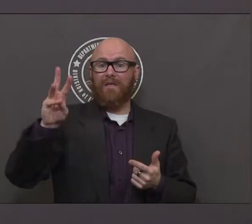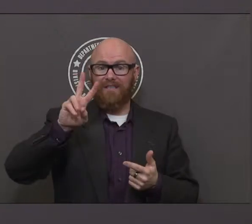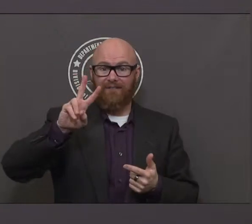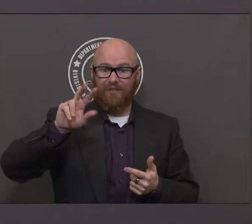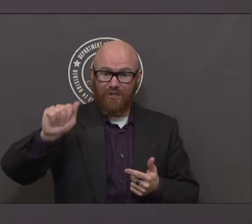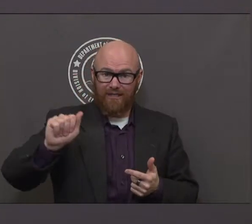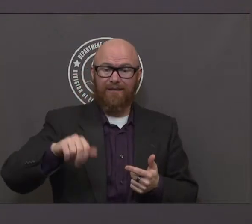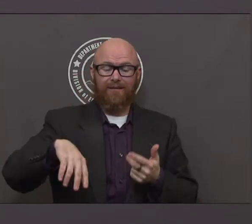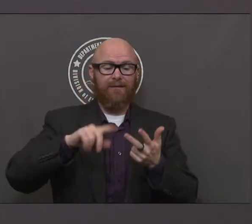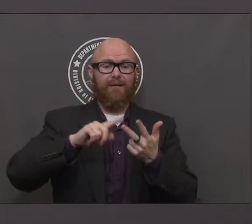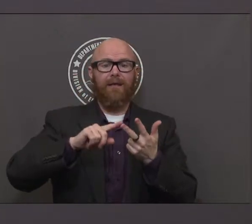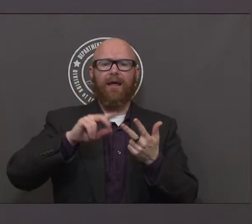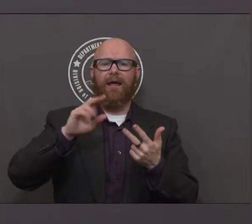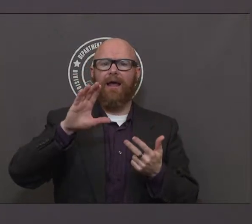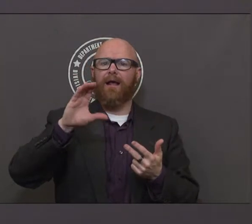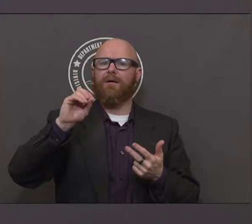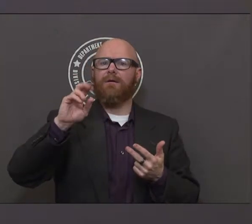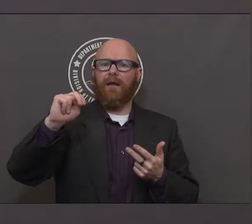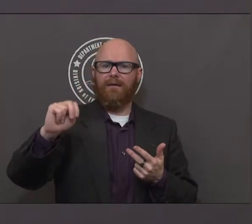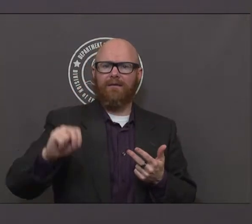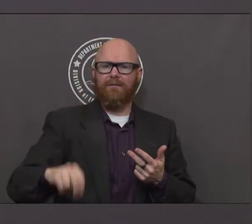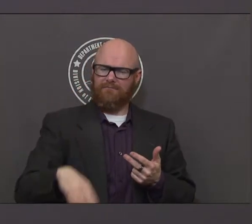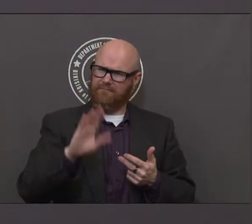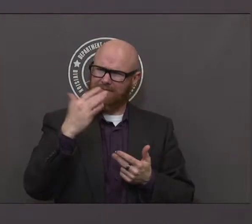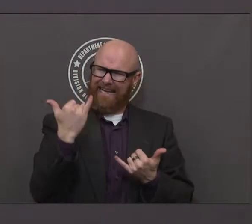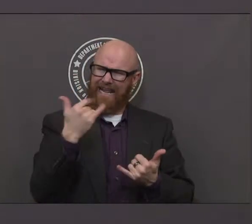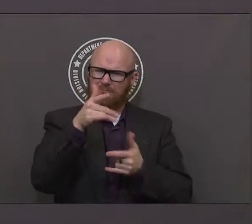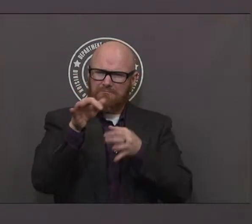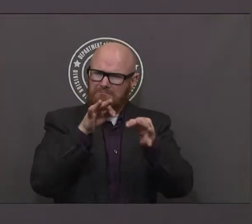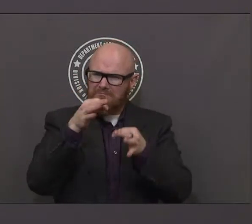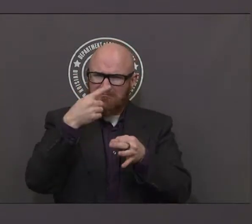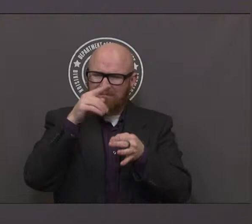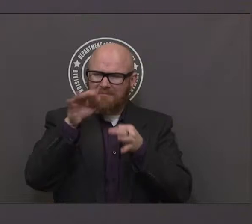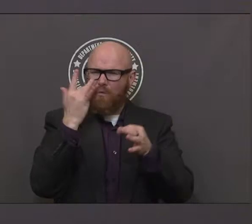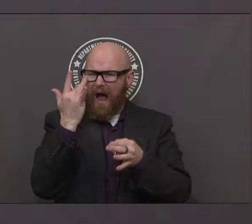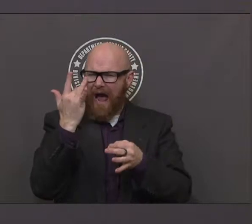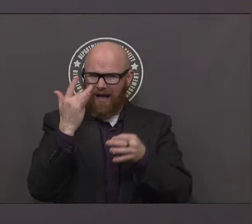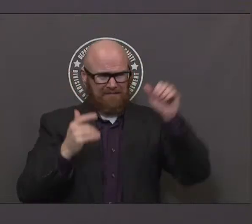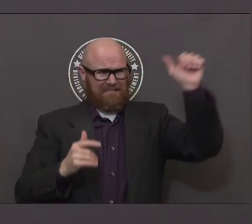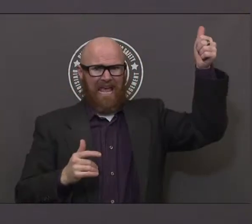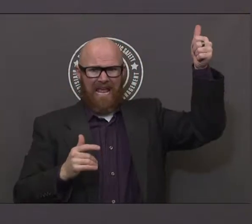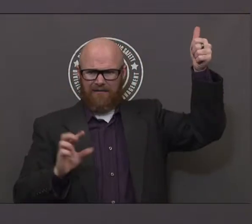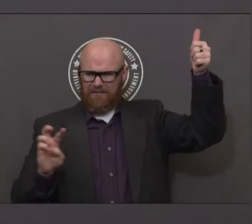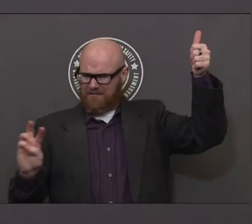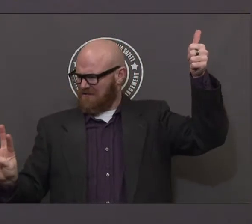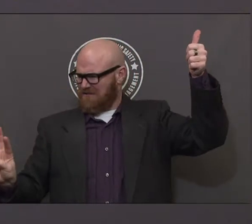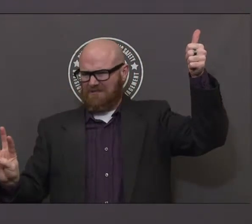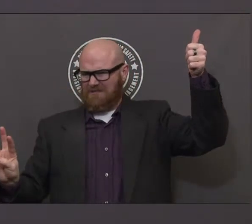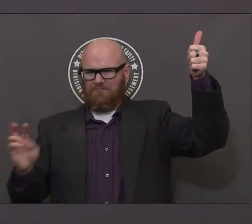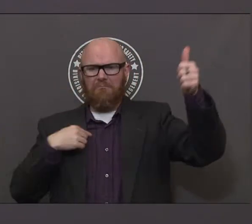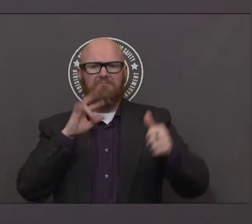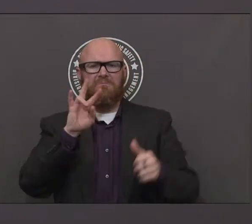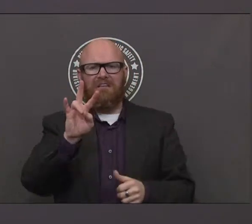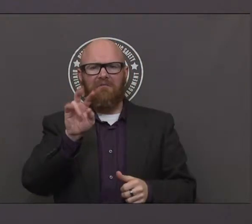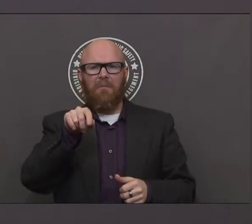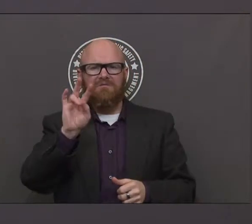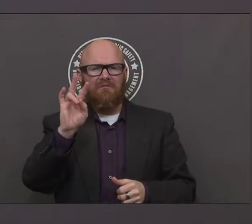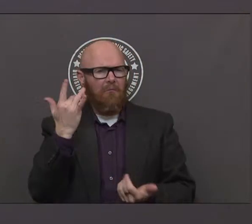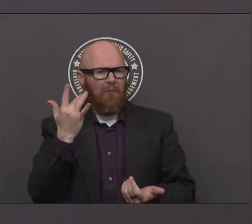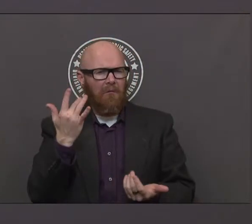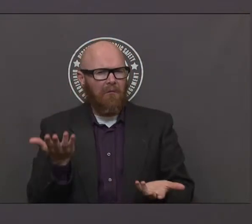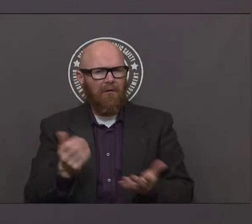do you explain those differences among states, and what's your assessment of our vaccine rollout so far? Yeah, thanks, Rick, for the